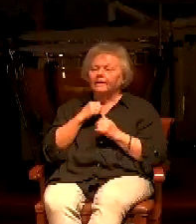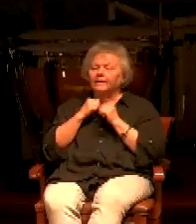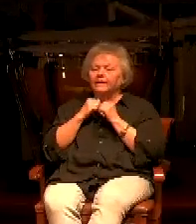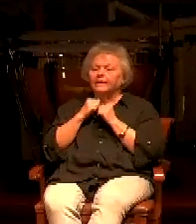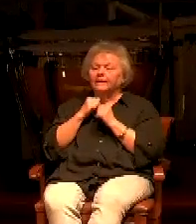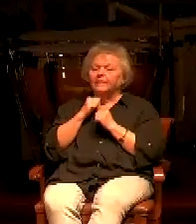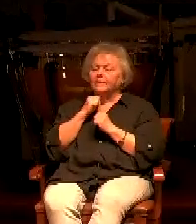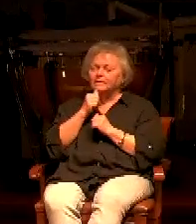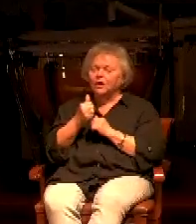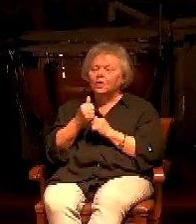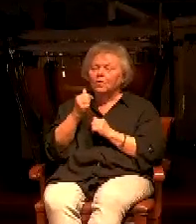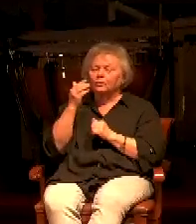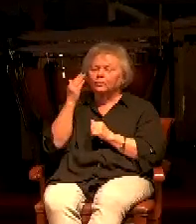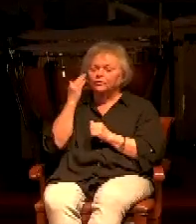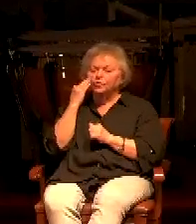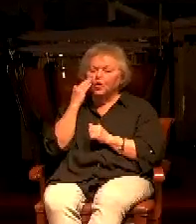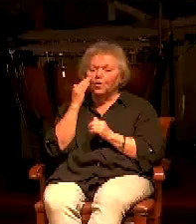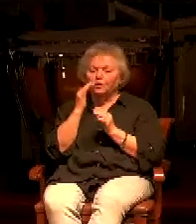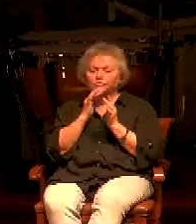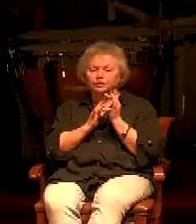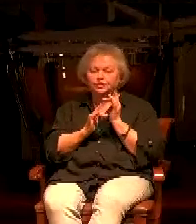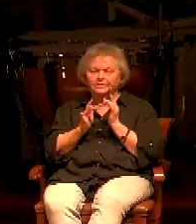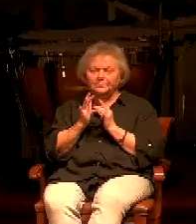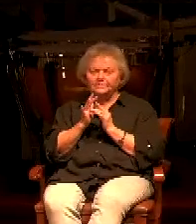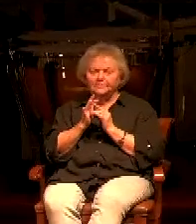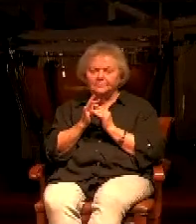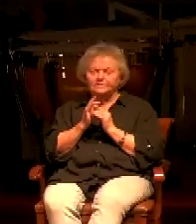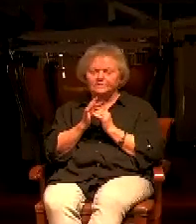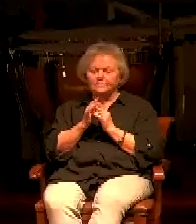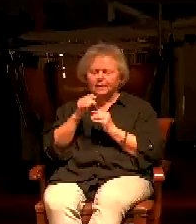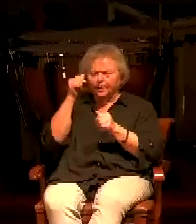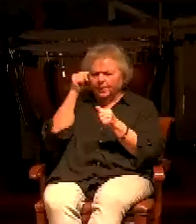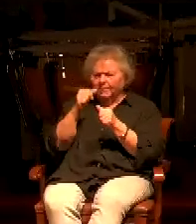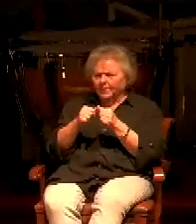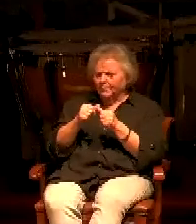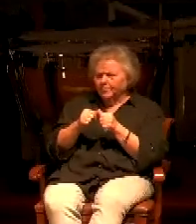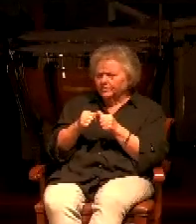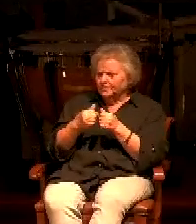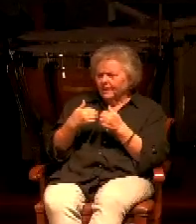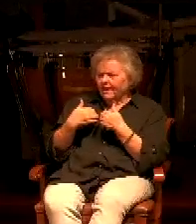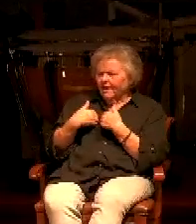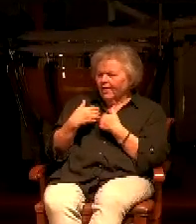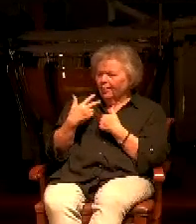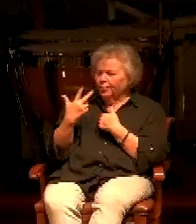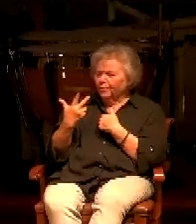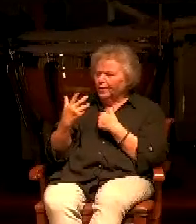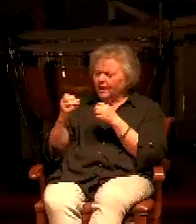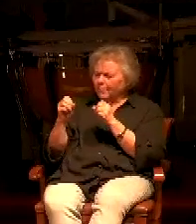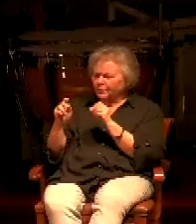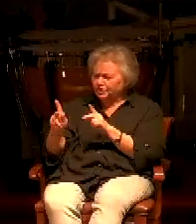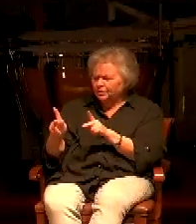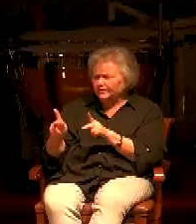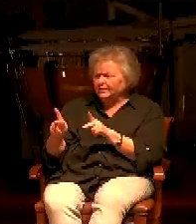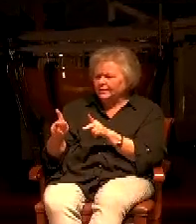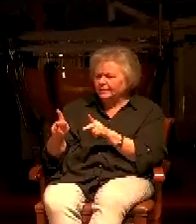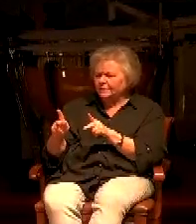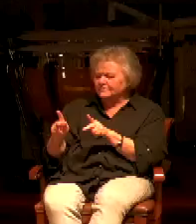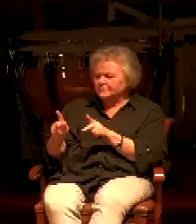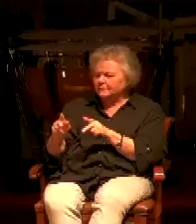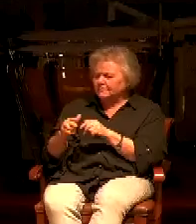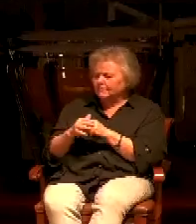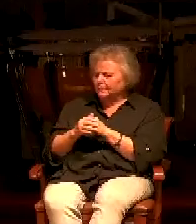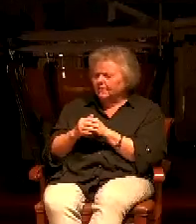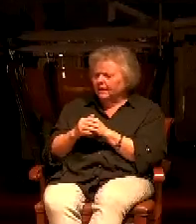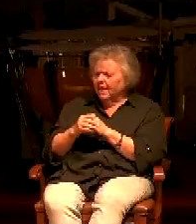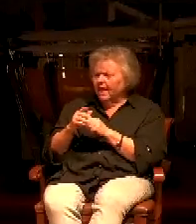He remembers that he had three opportunities to declare his faith in the Lord Jesus Christ in the midst of suffering. And he says, "I don't know